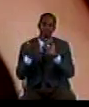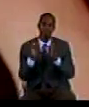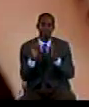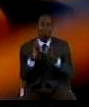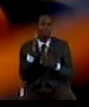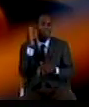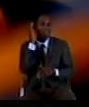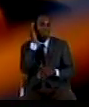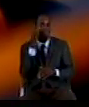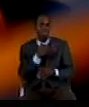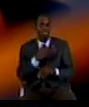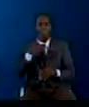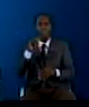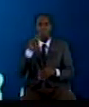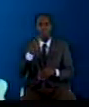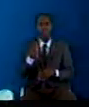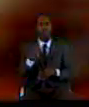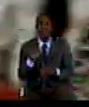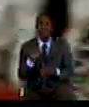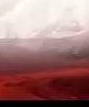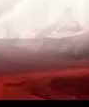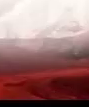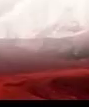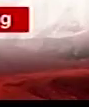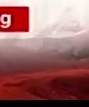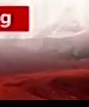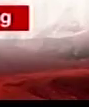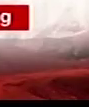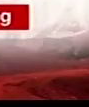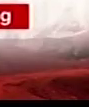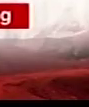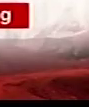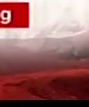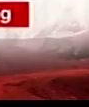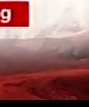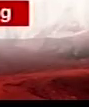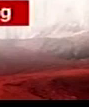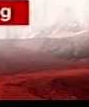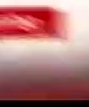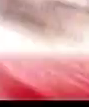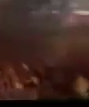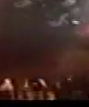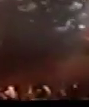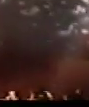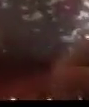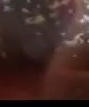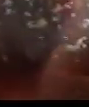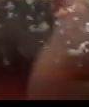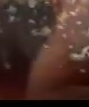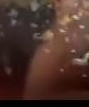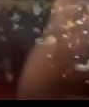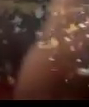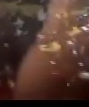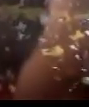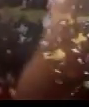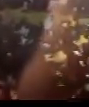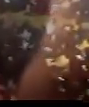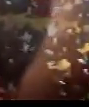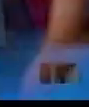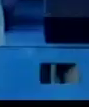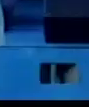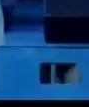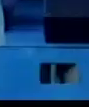and television stations across the world. You will have all men to be